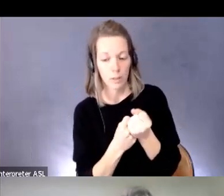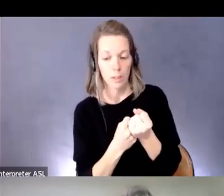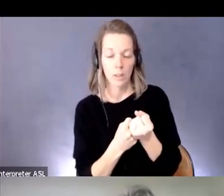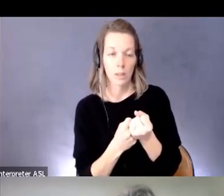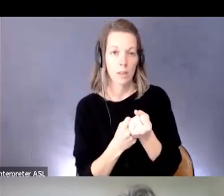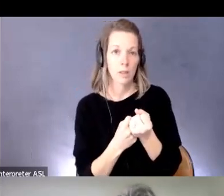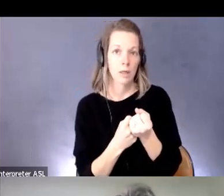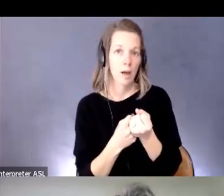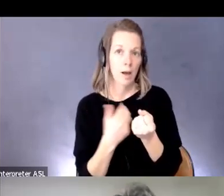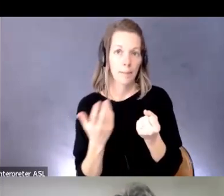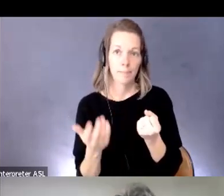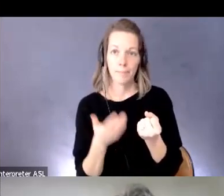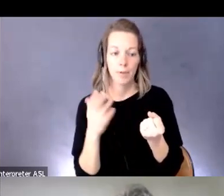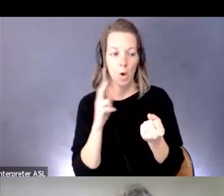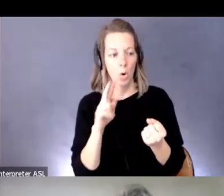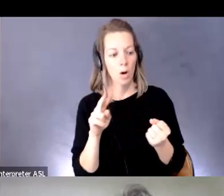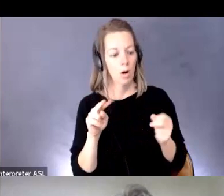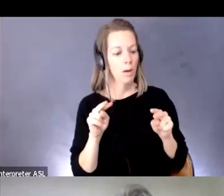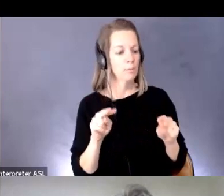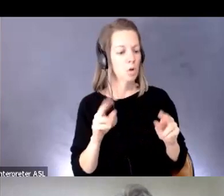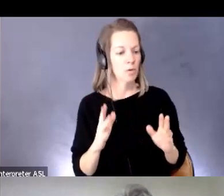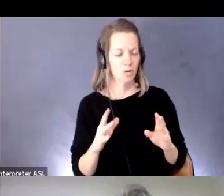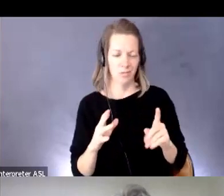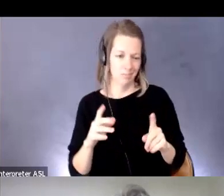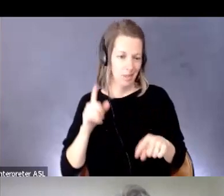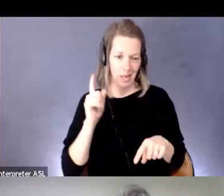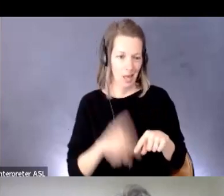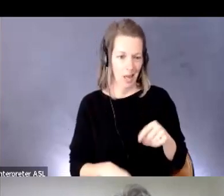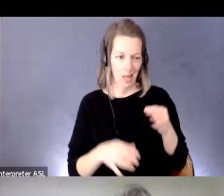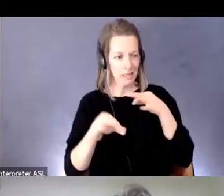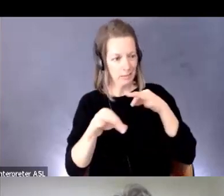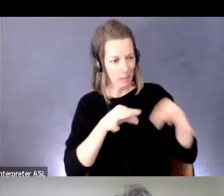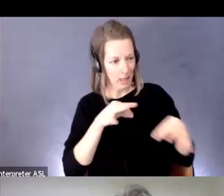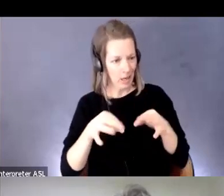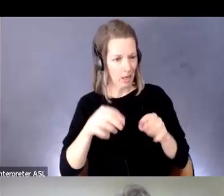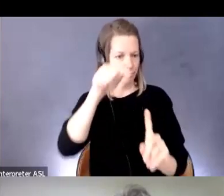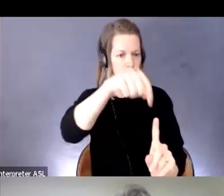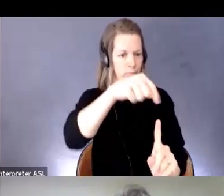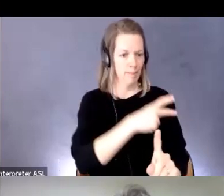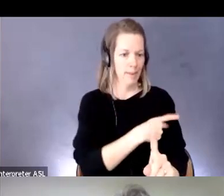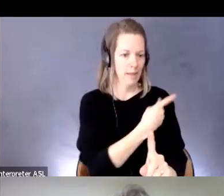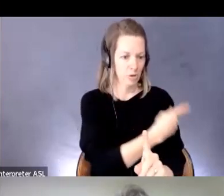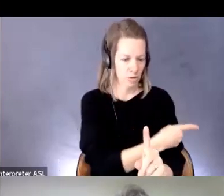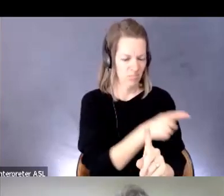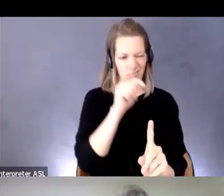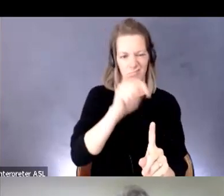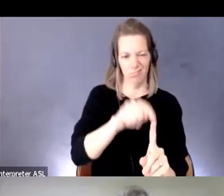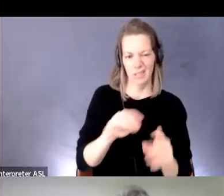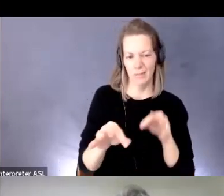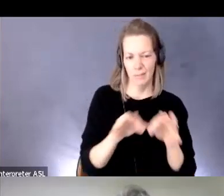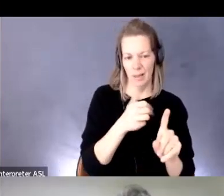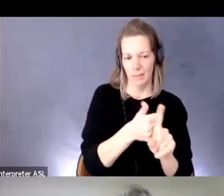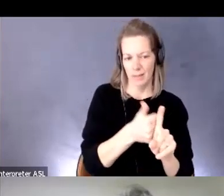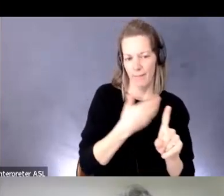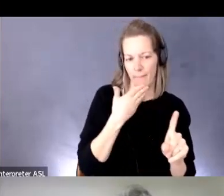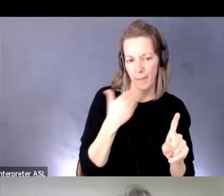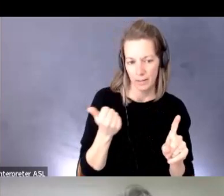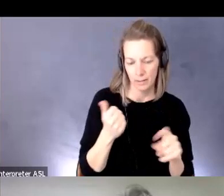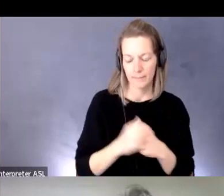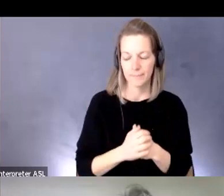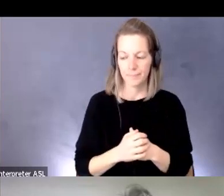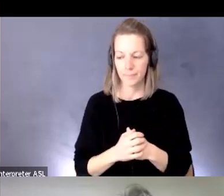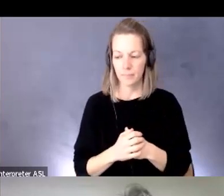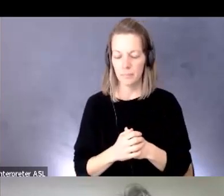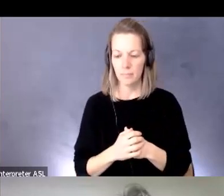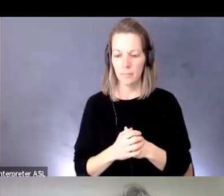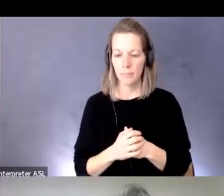are observers are not able to know what's going on with the patient, and we are so much more